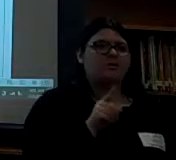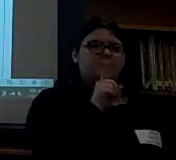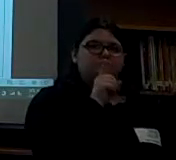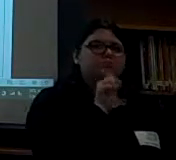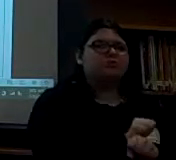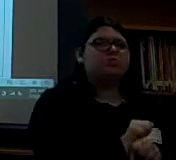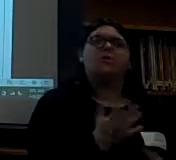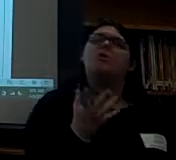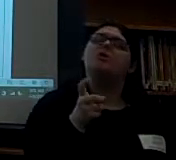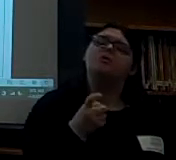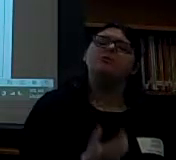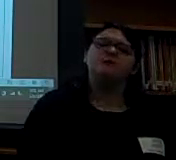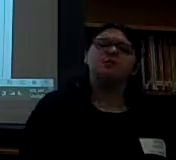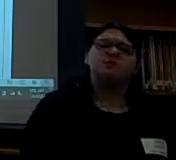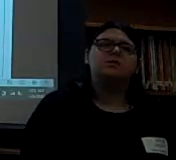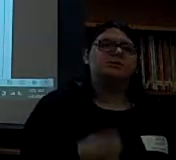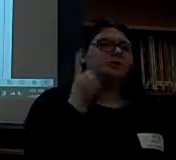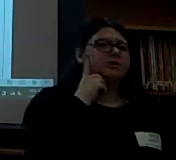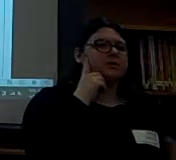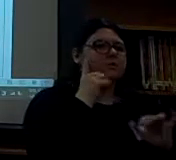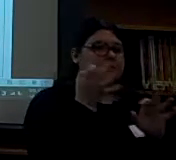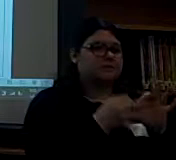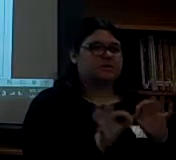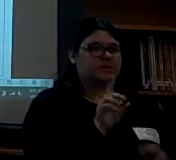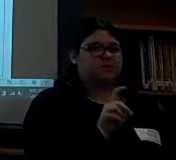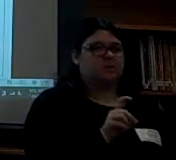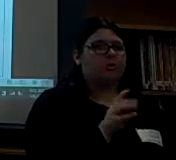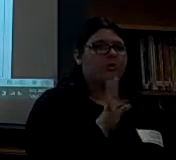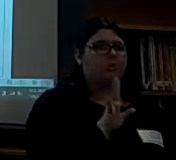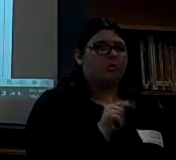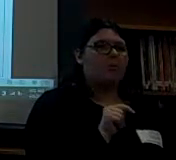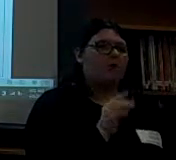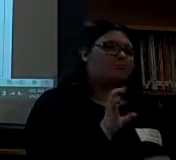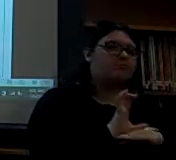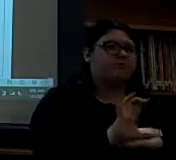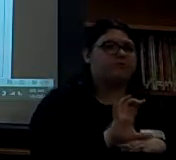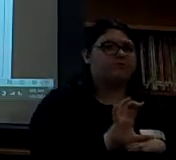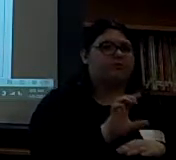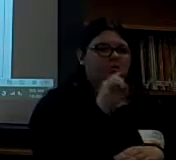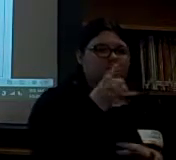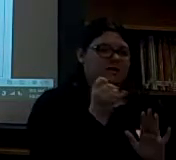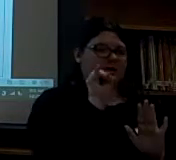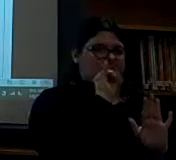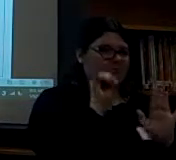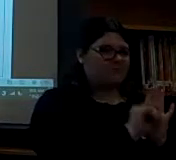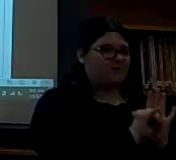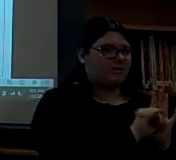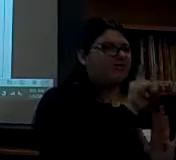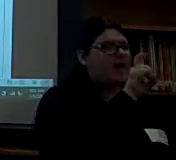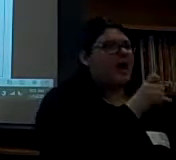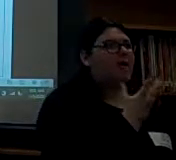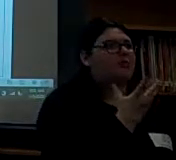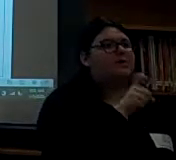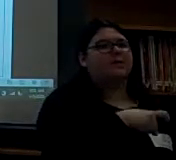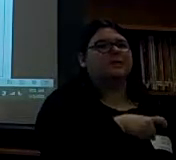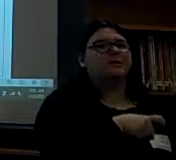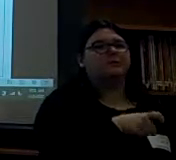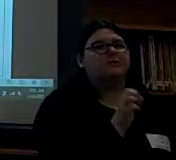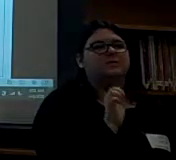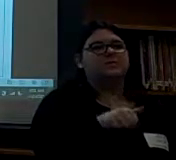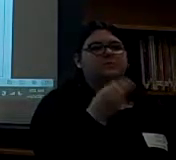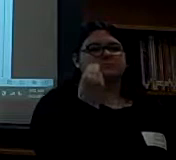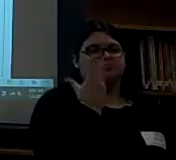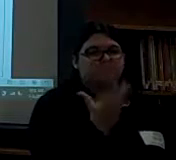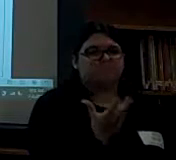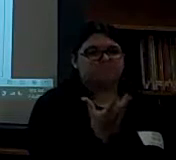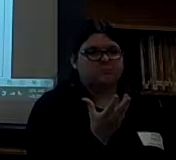genuinely, this actually sounds like a simple question, but it forces them to identify and ask for what they need. And I can tell you, as